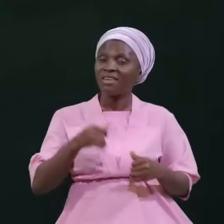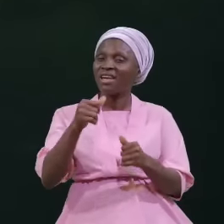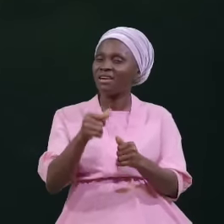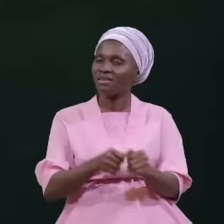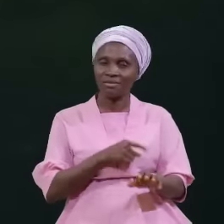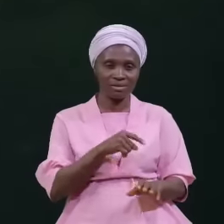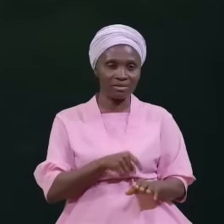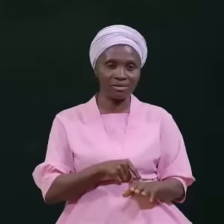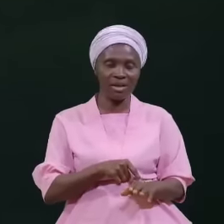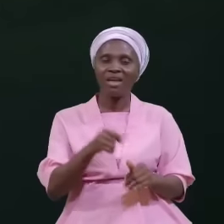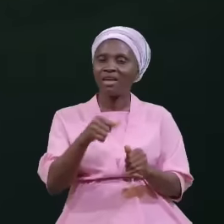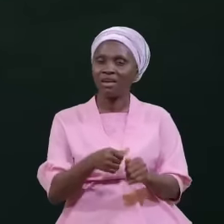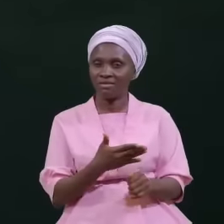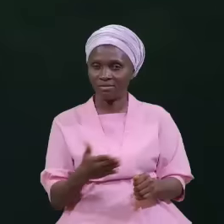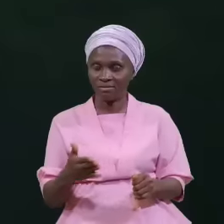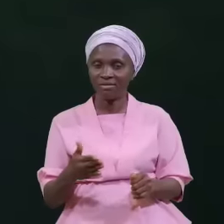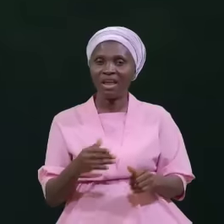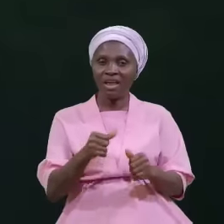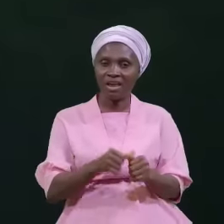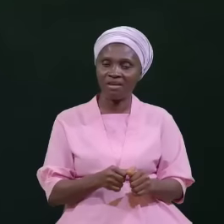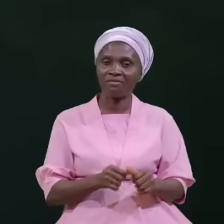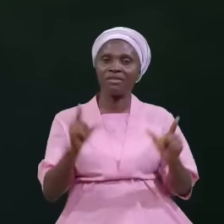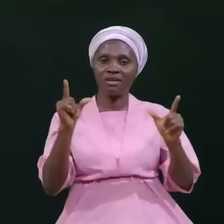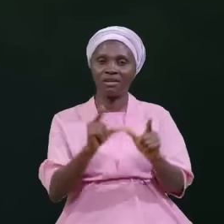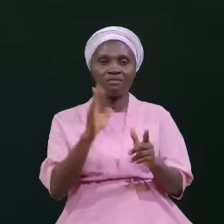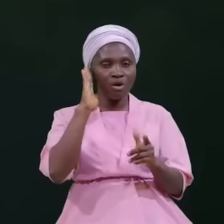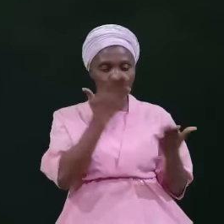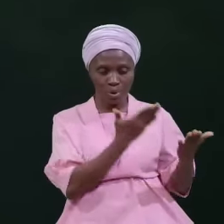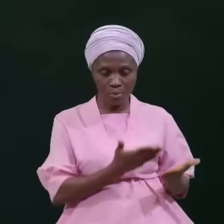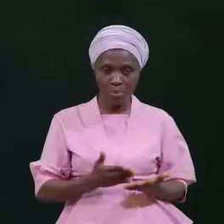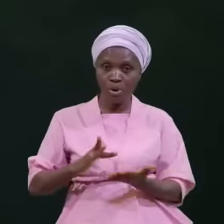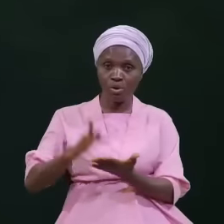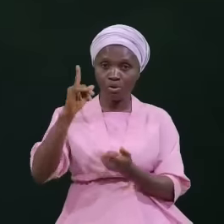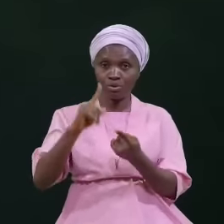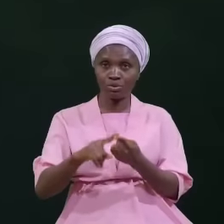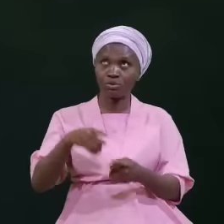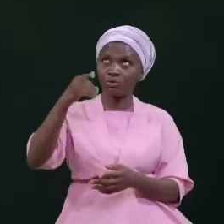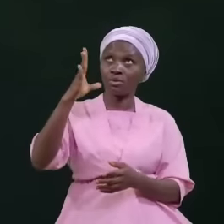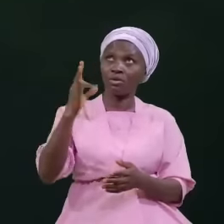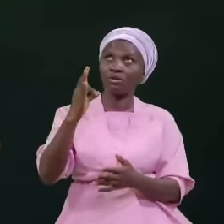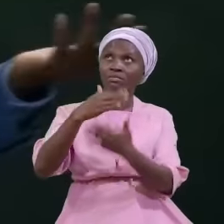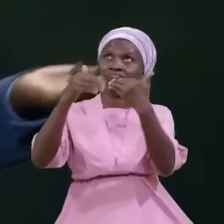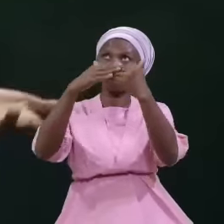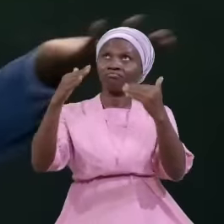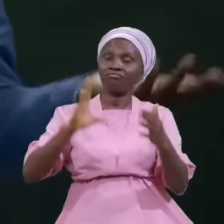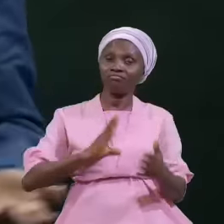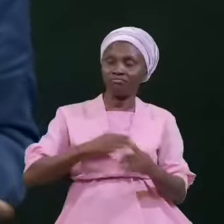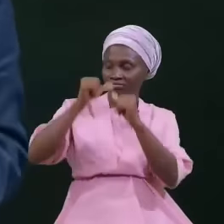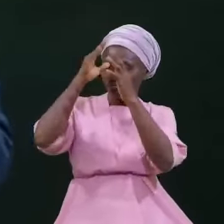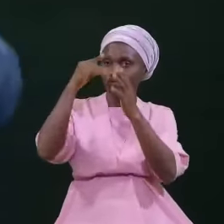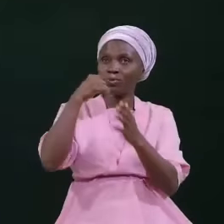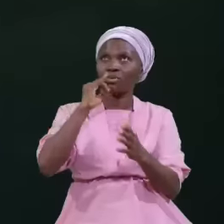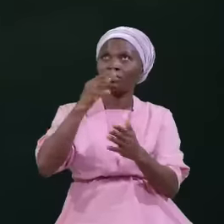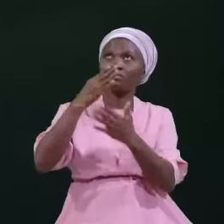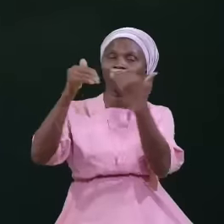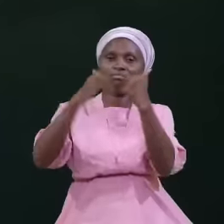glory unto the Lord, unto the God of heaven, our Father who is in heaven. Because that's what he